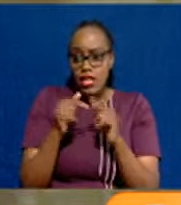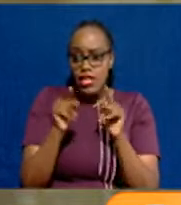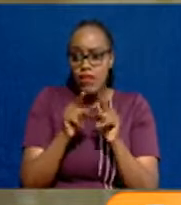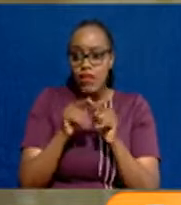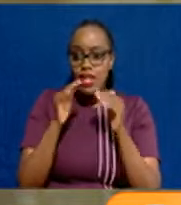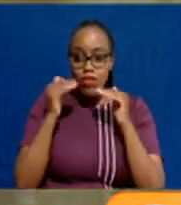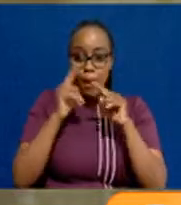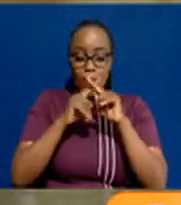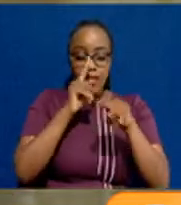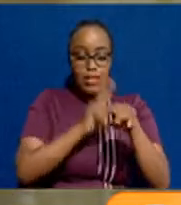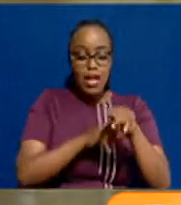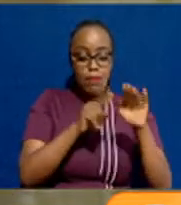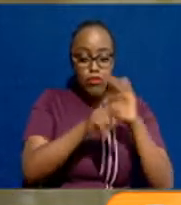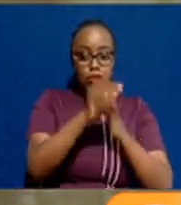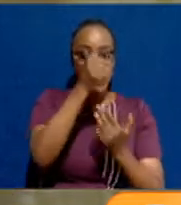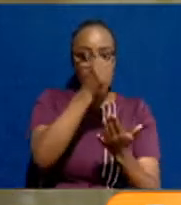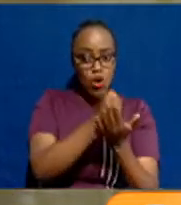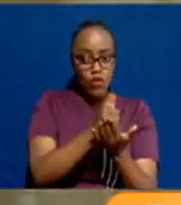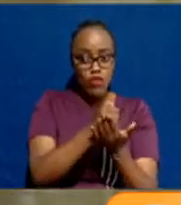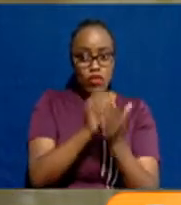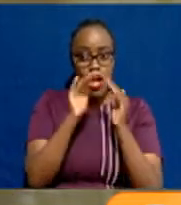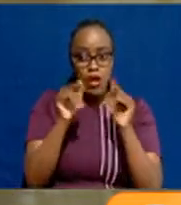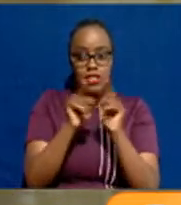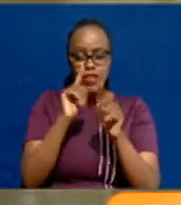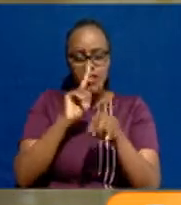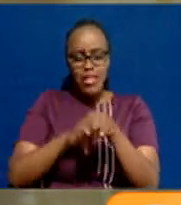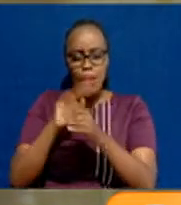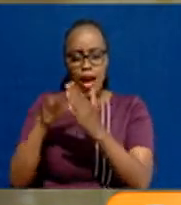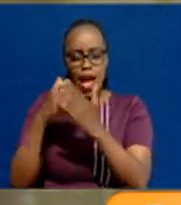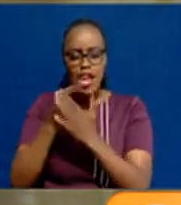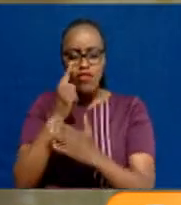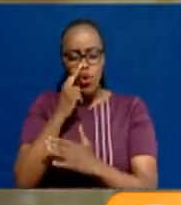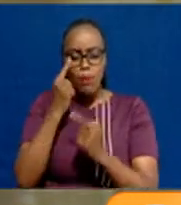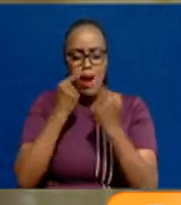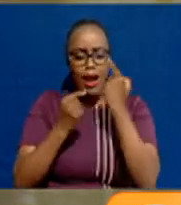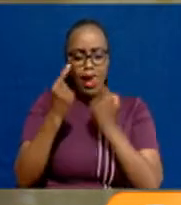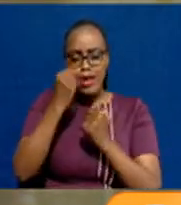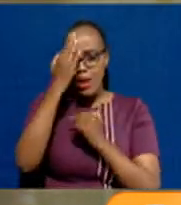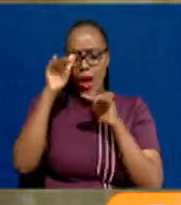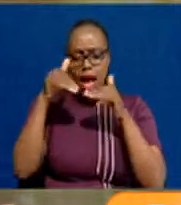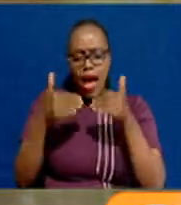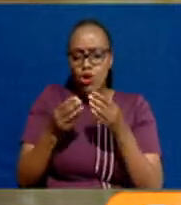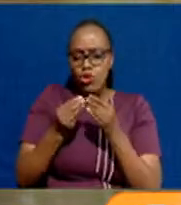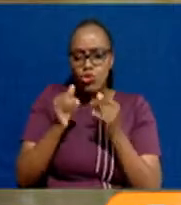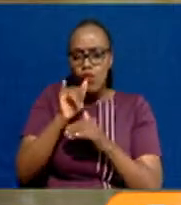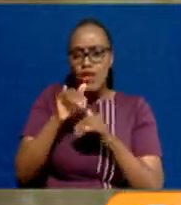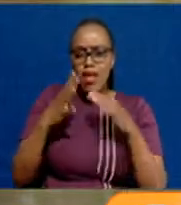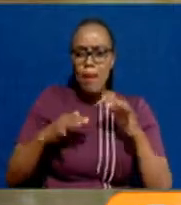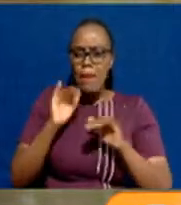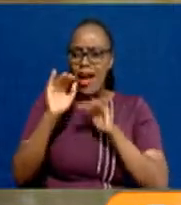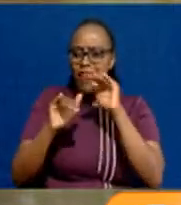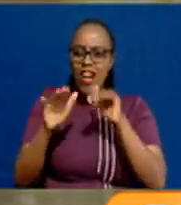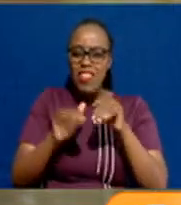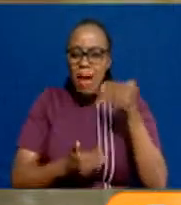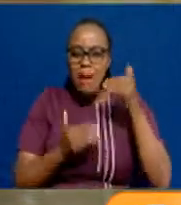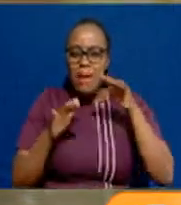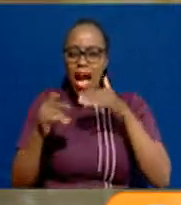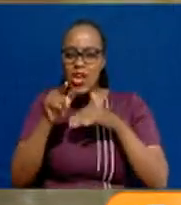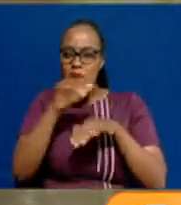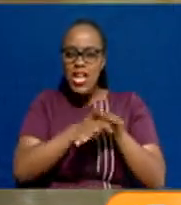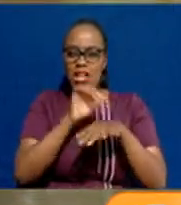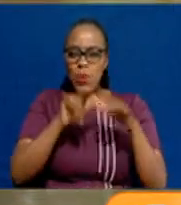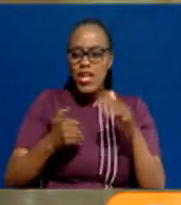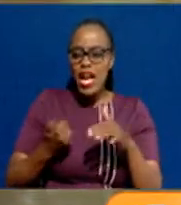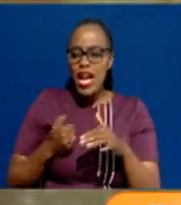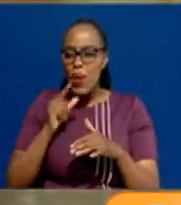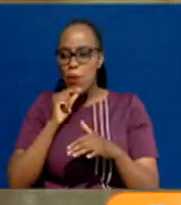there, but when she gets to the office, when she gets home, she's crying because she doesn't know how to address, and everybody asks you, I said, baby, what did you get, a